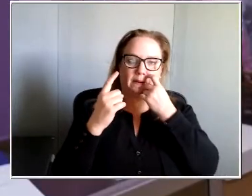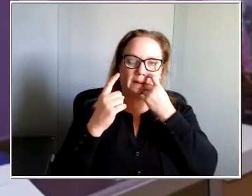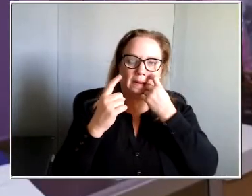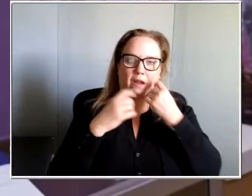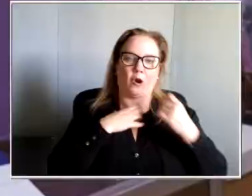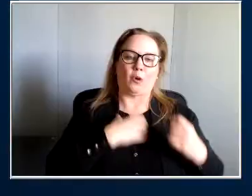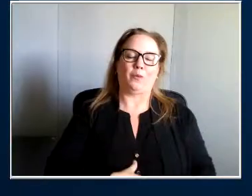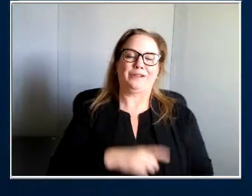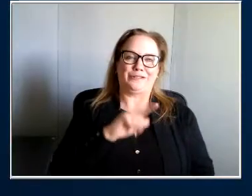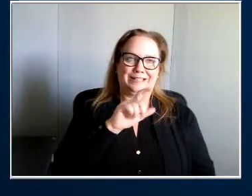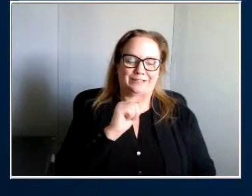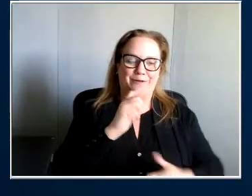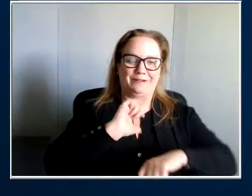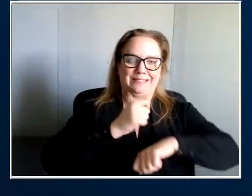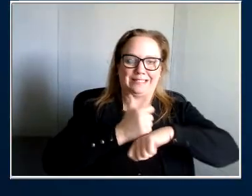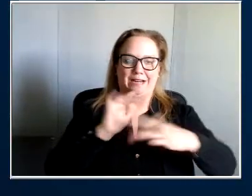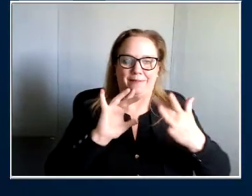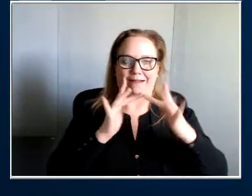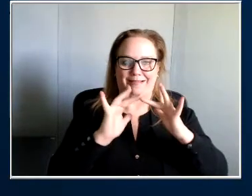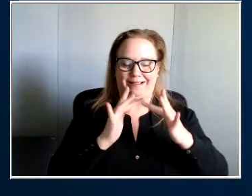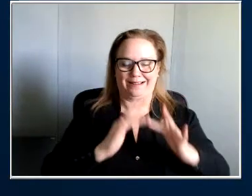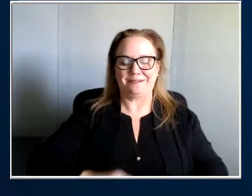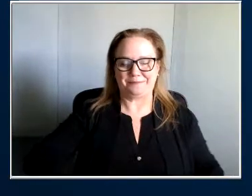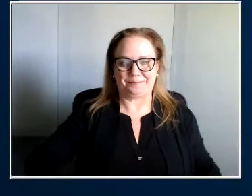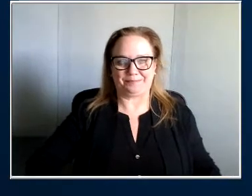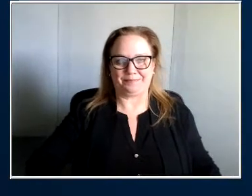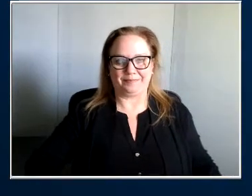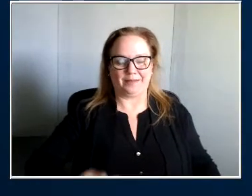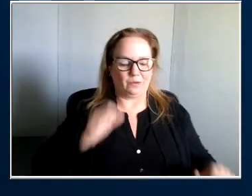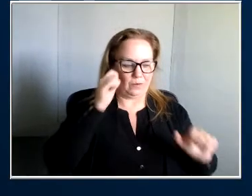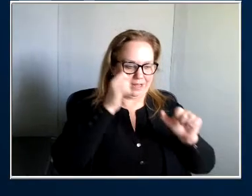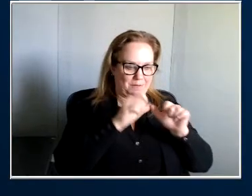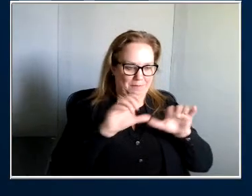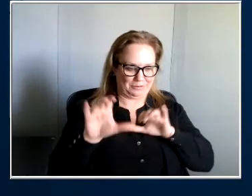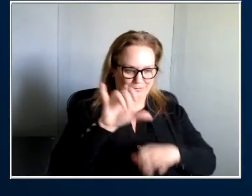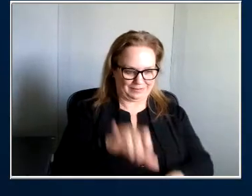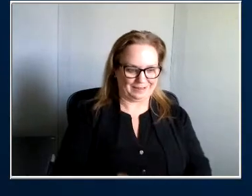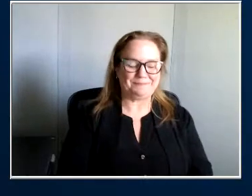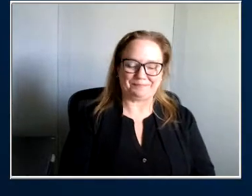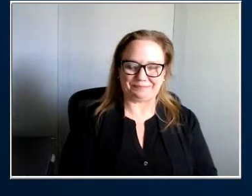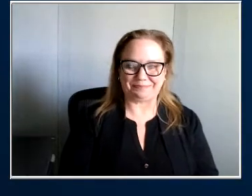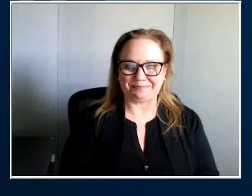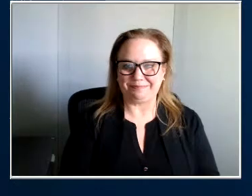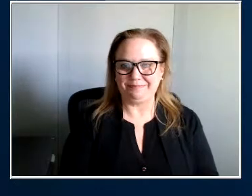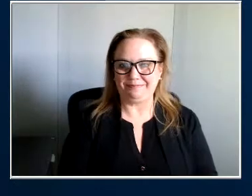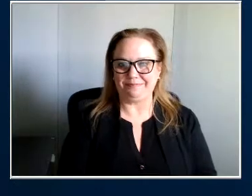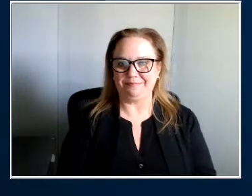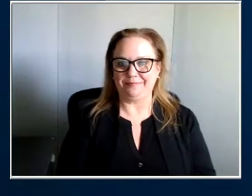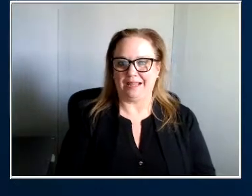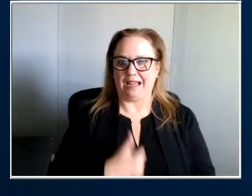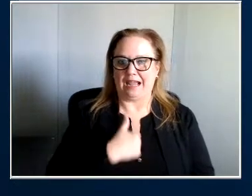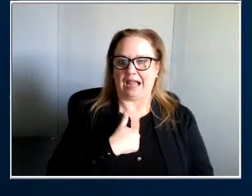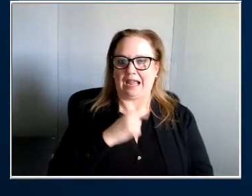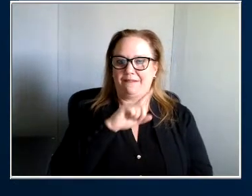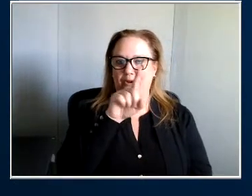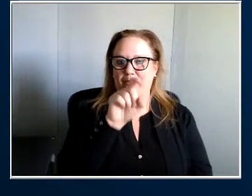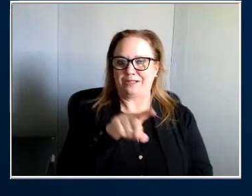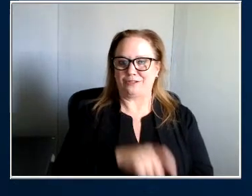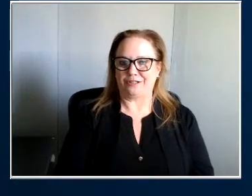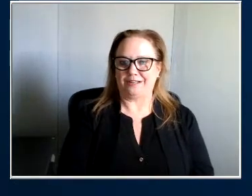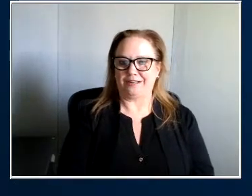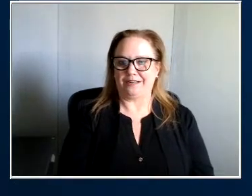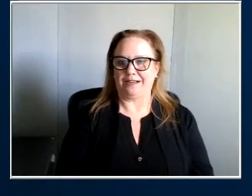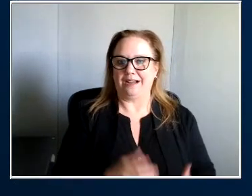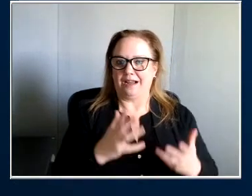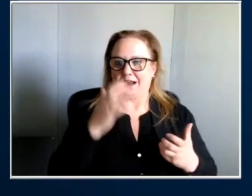list. All right, we'll make sure we gotta remember to get that done. Okay. I have a question. Oh. I want to